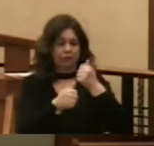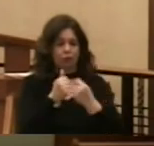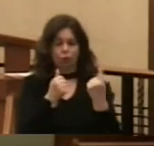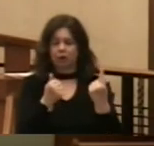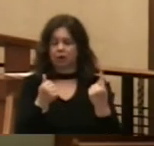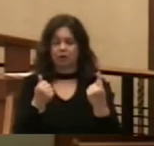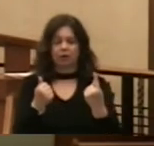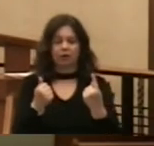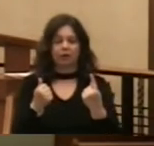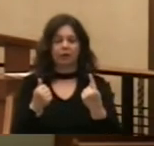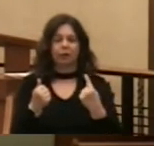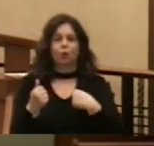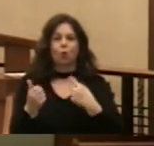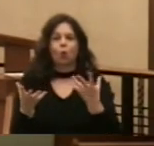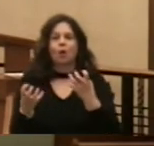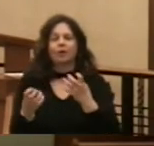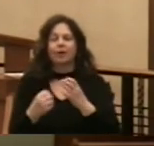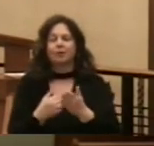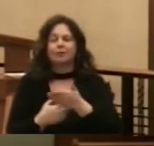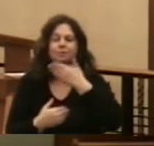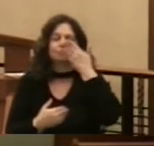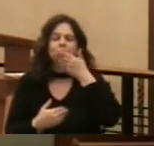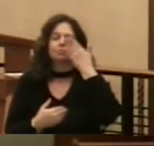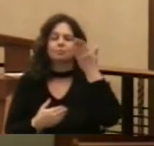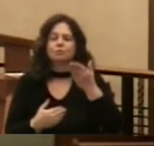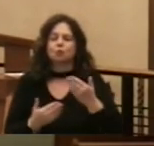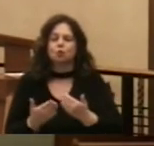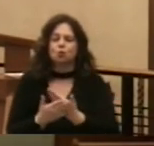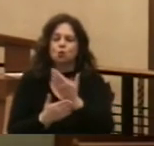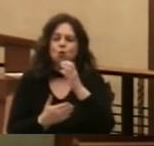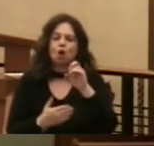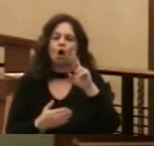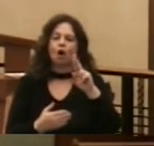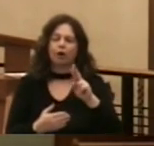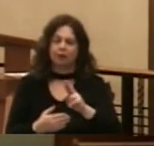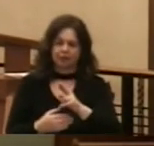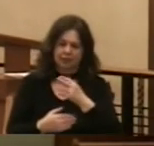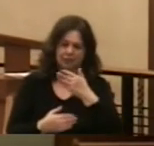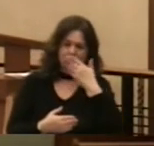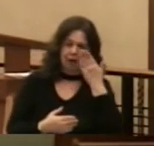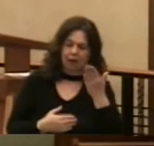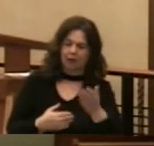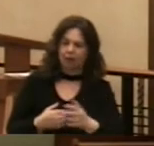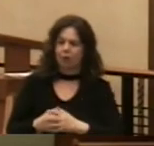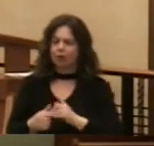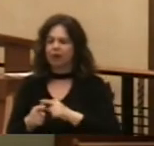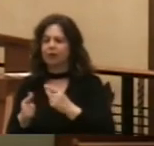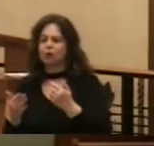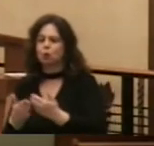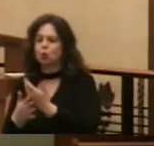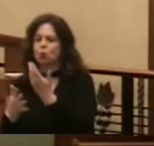that latest and best sneaker or shoe. But perhaps